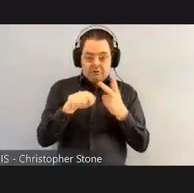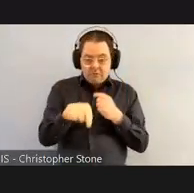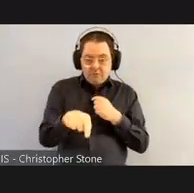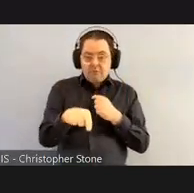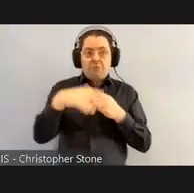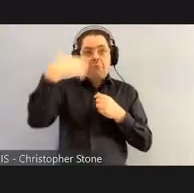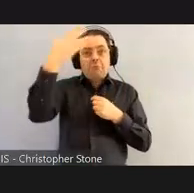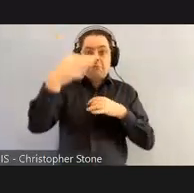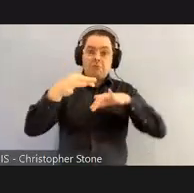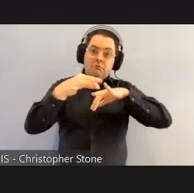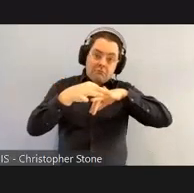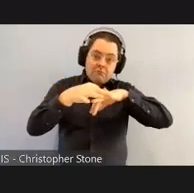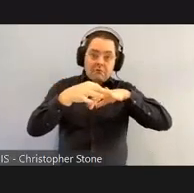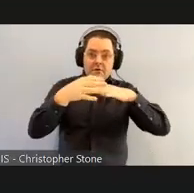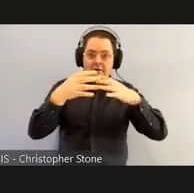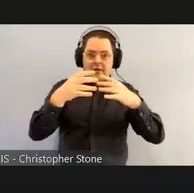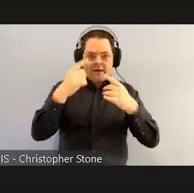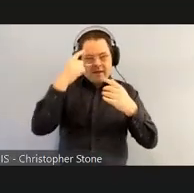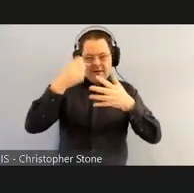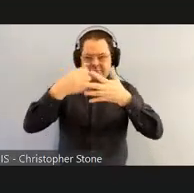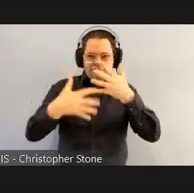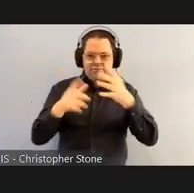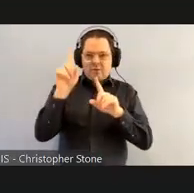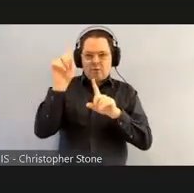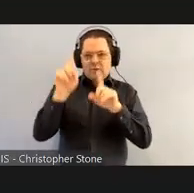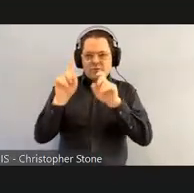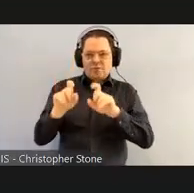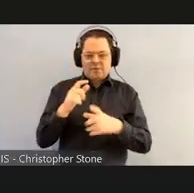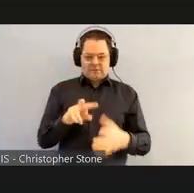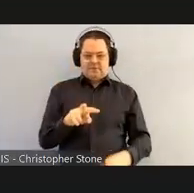get married? All those questions were in our hearts.